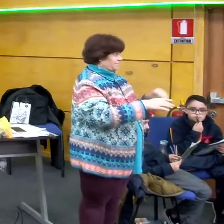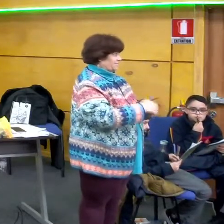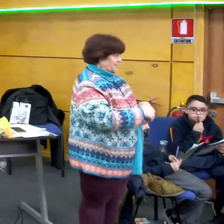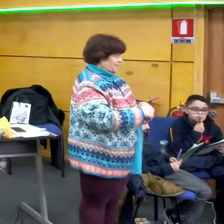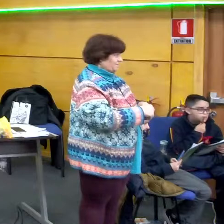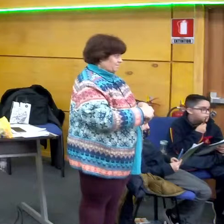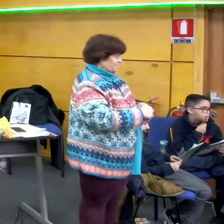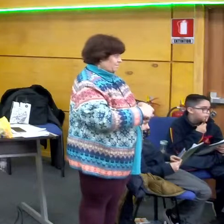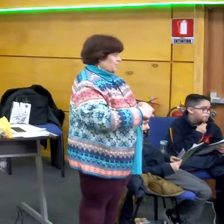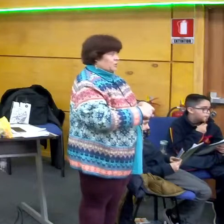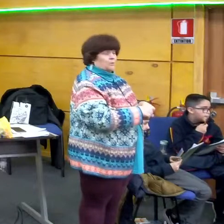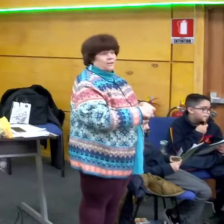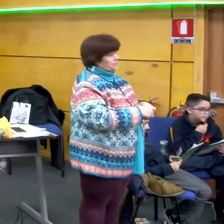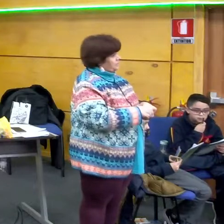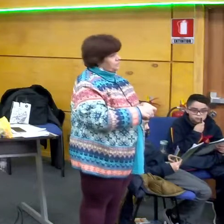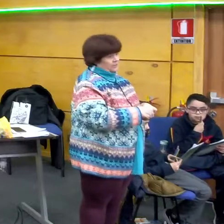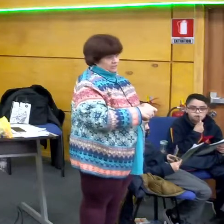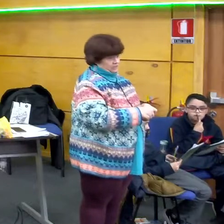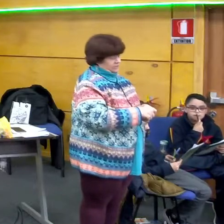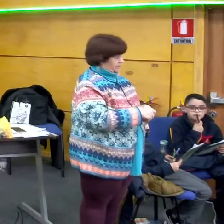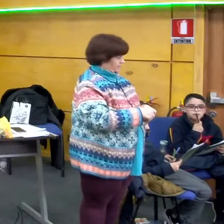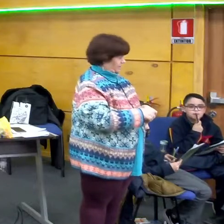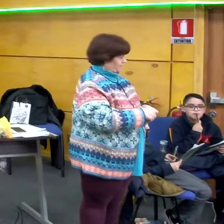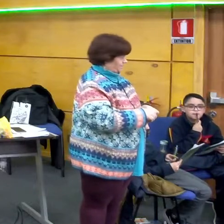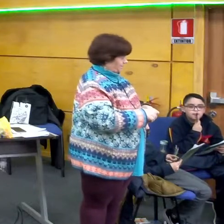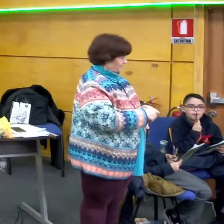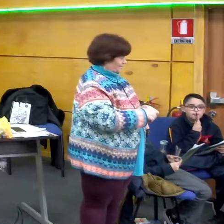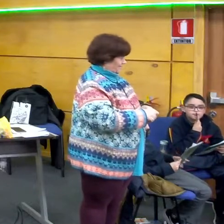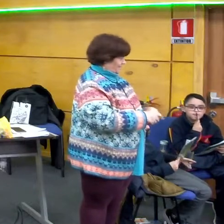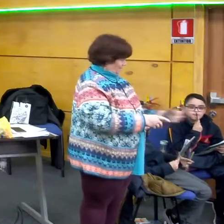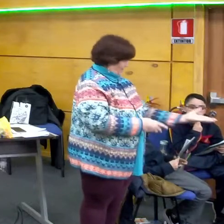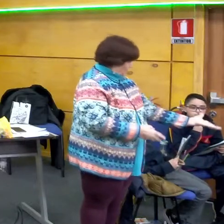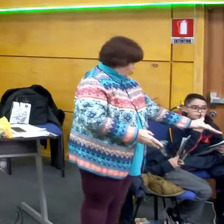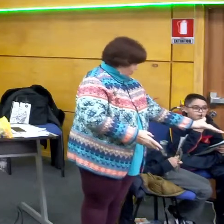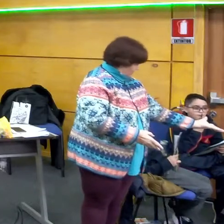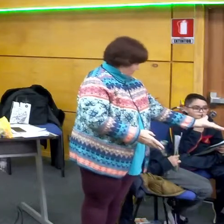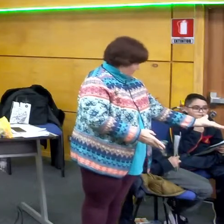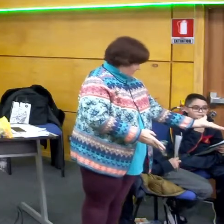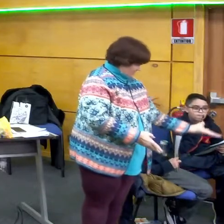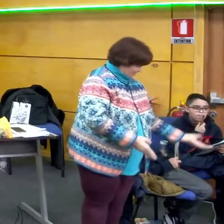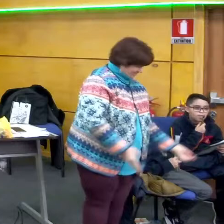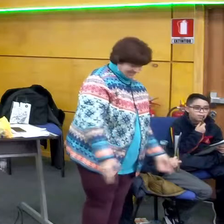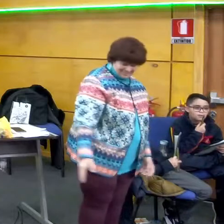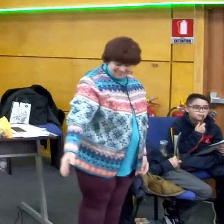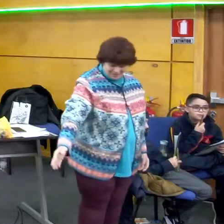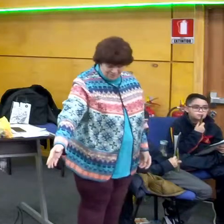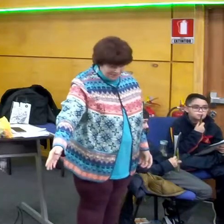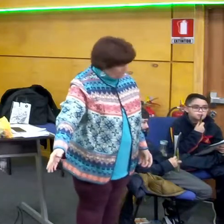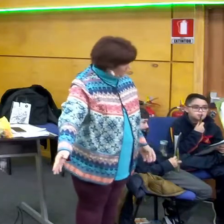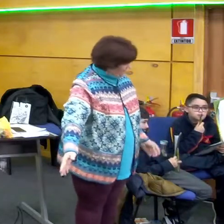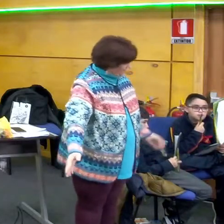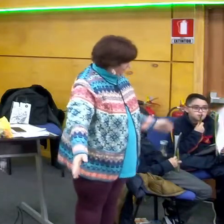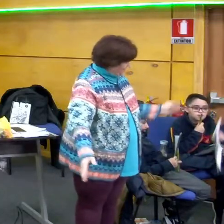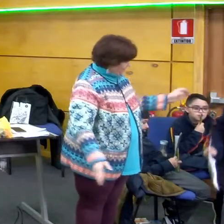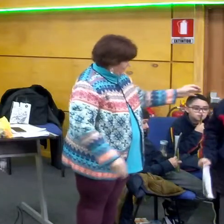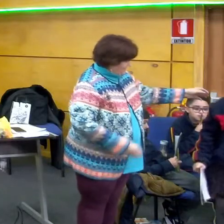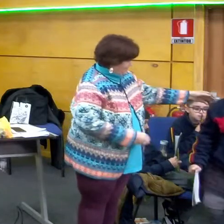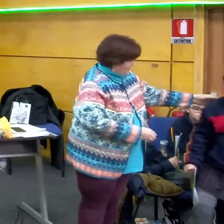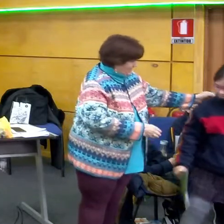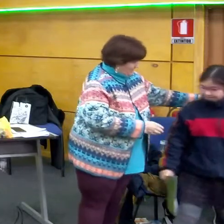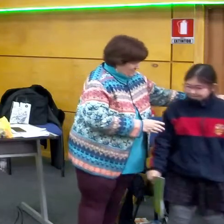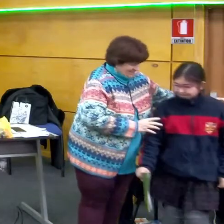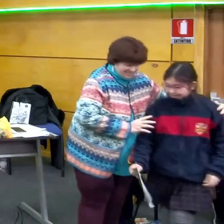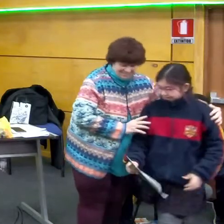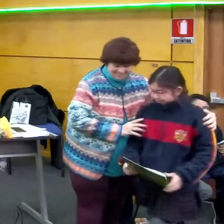it. Right? No other introductions. Yeah? Start. Here we go.